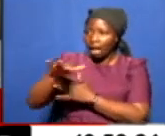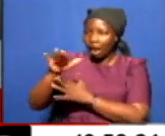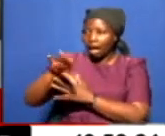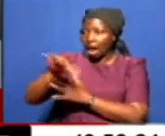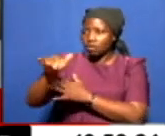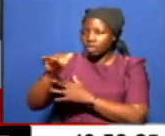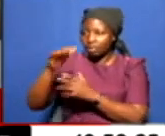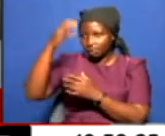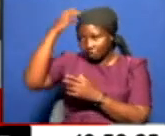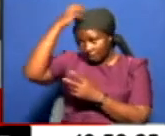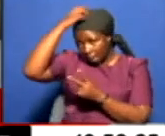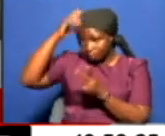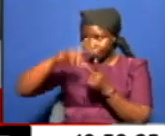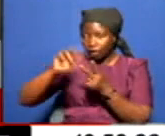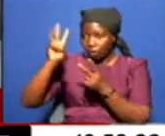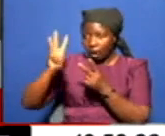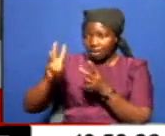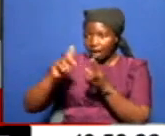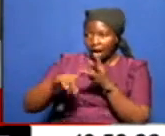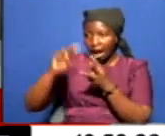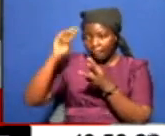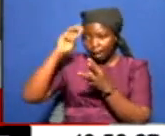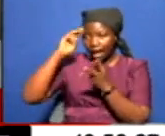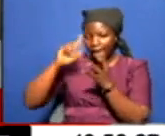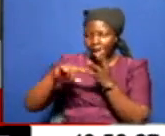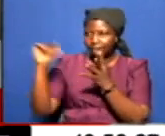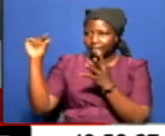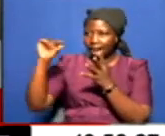Mandera, Garissa, remain safe.